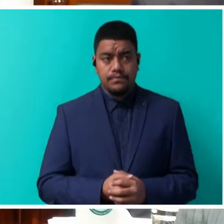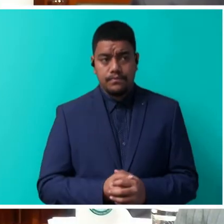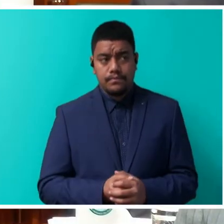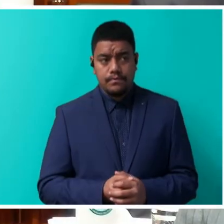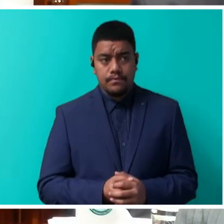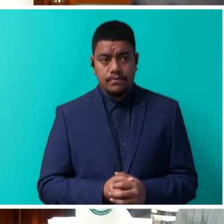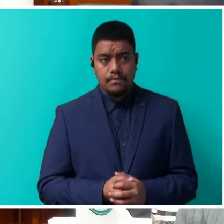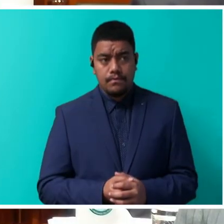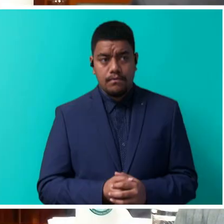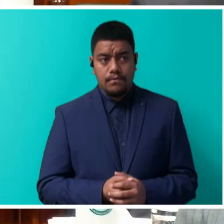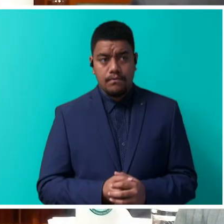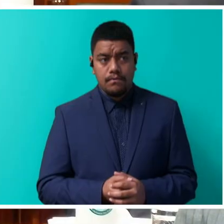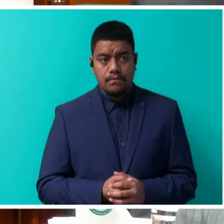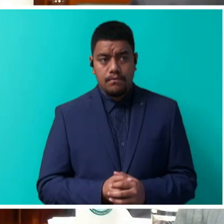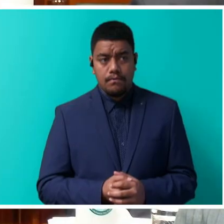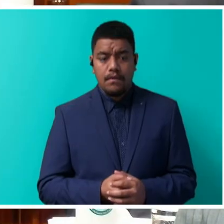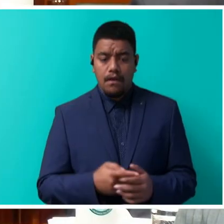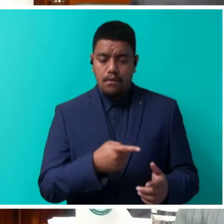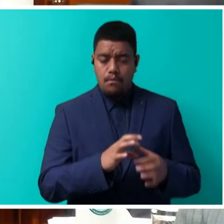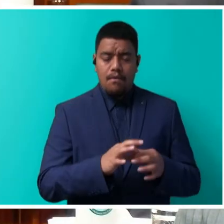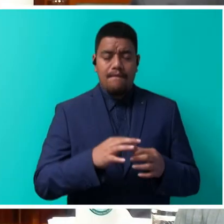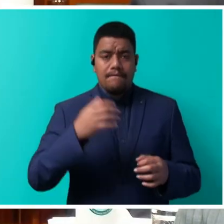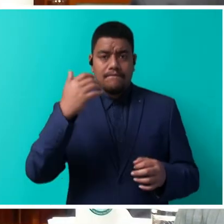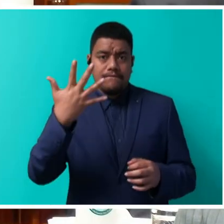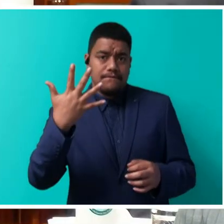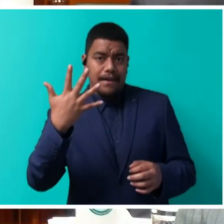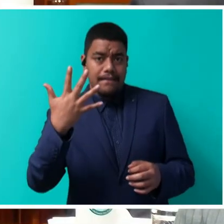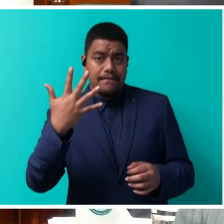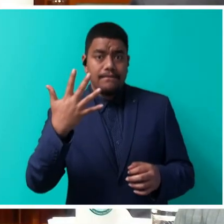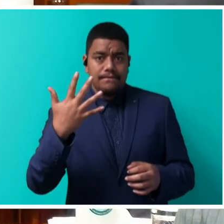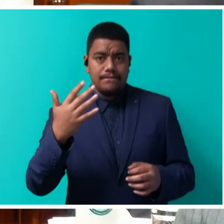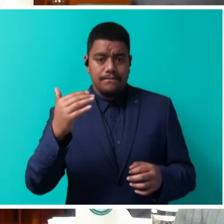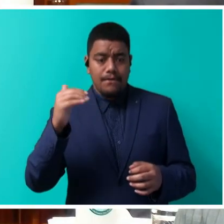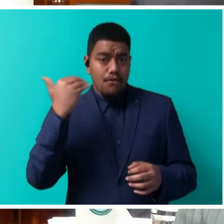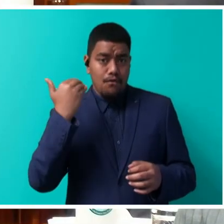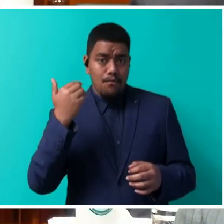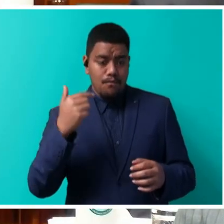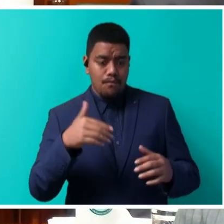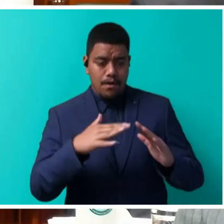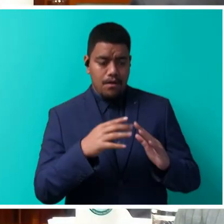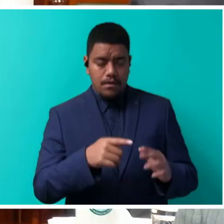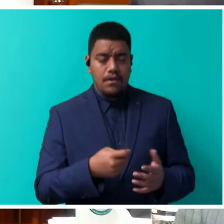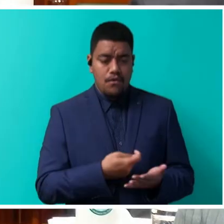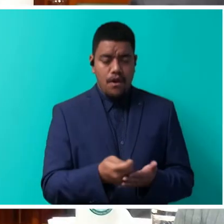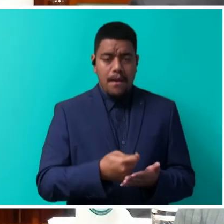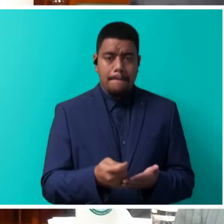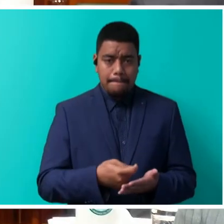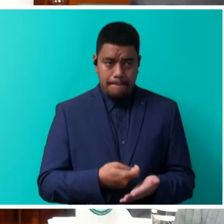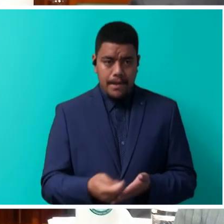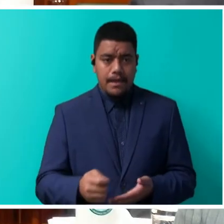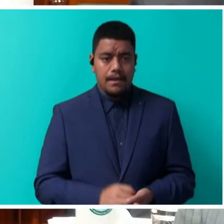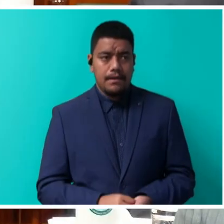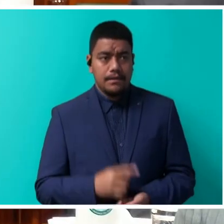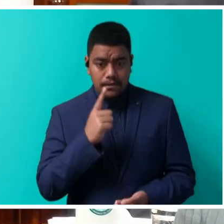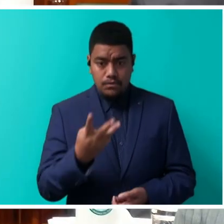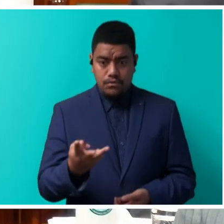owns a 5-bedroom house and pays a rent of $800 a week. And if we look at the